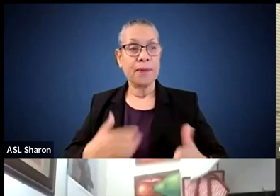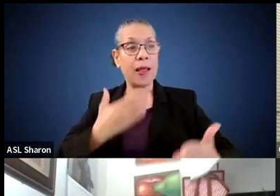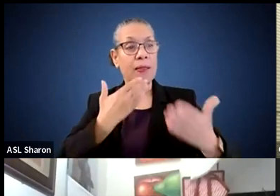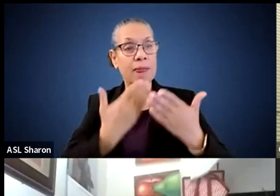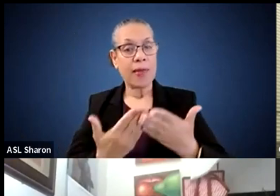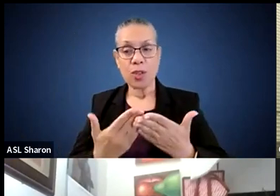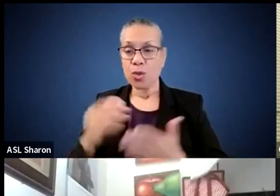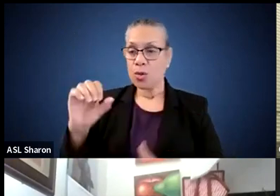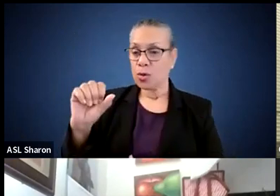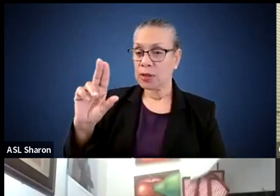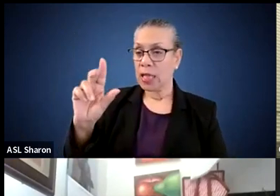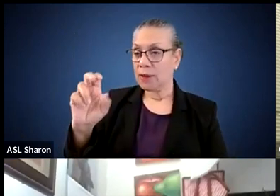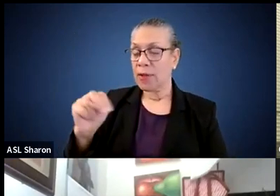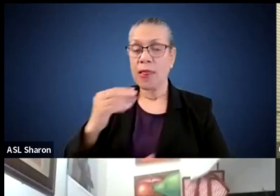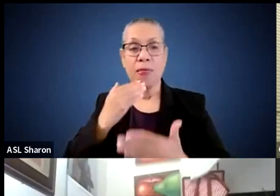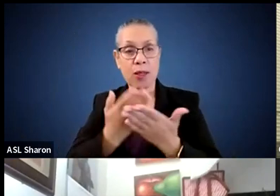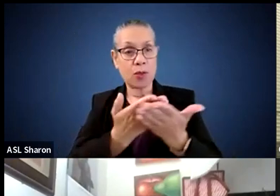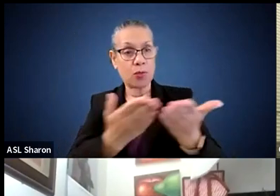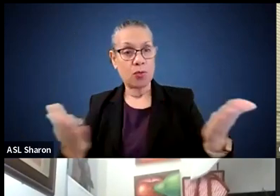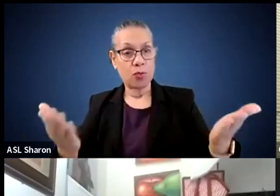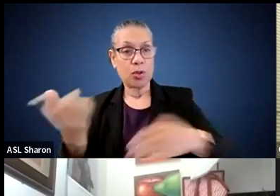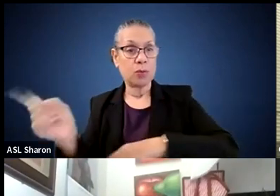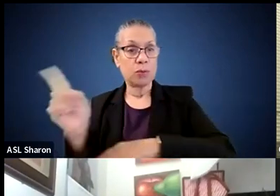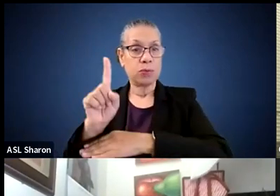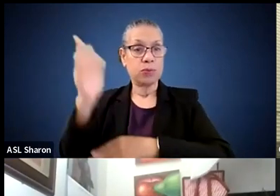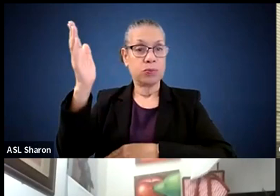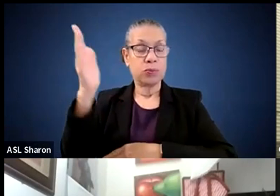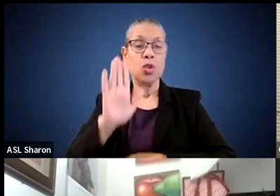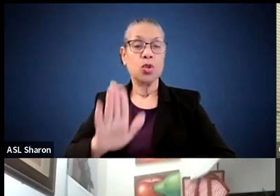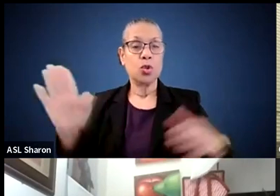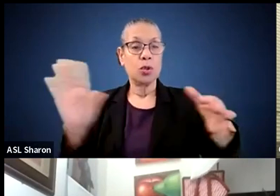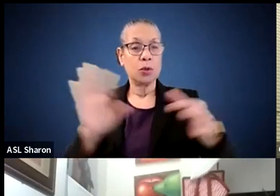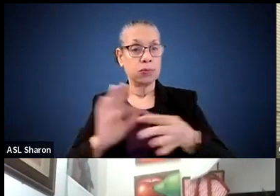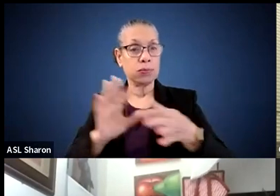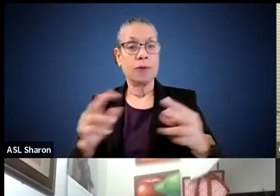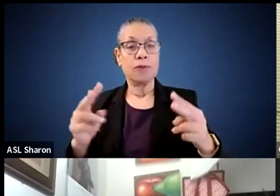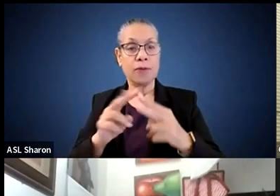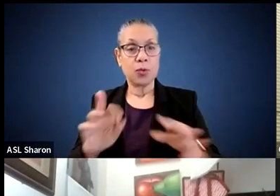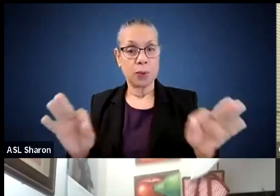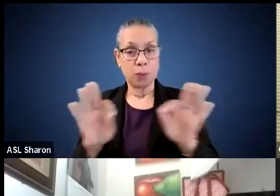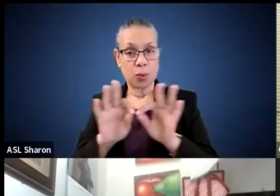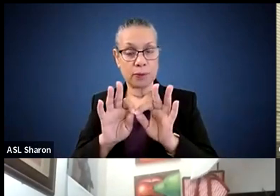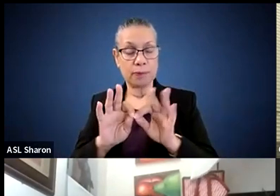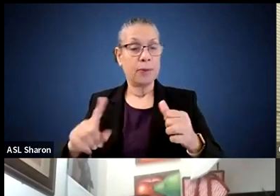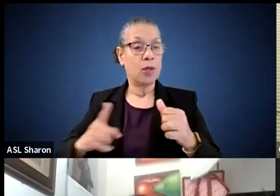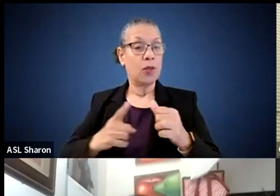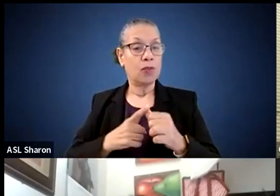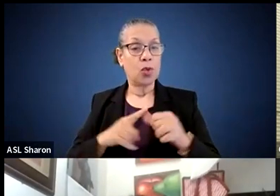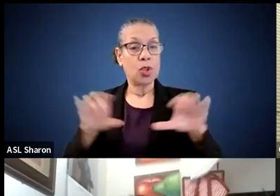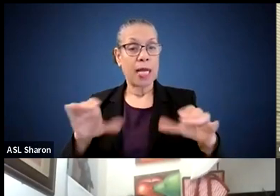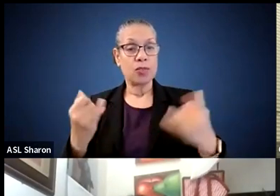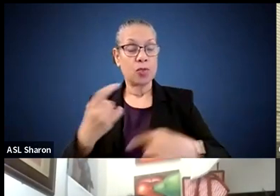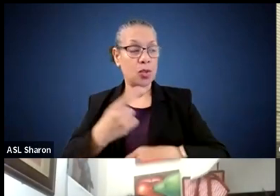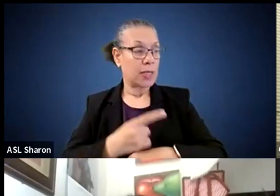spoke this evening and shared your experiences your testimony is very important to us our first action item this evening